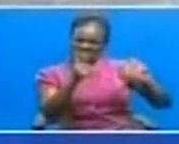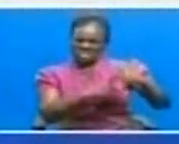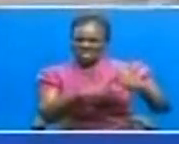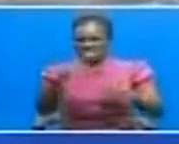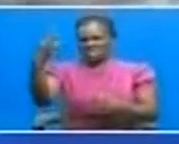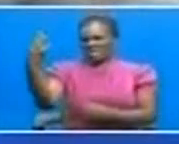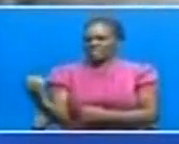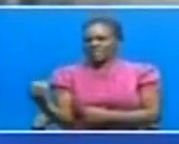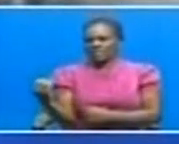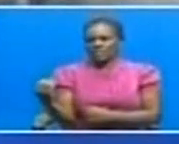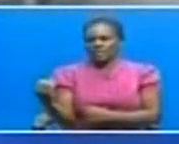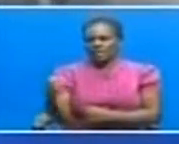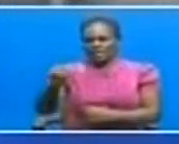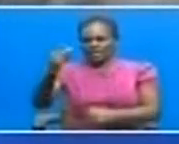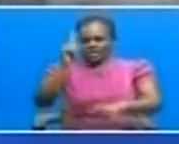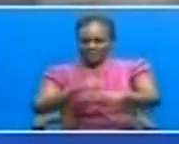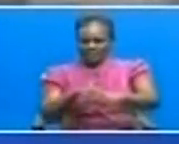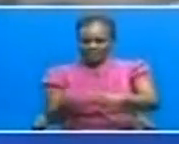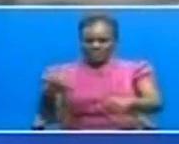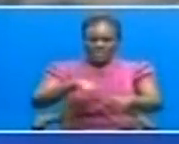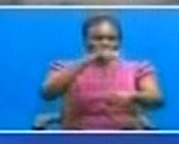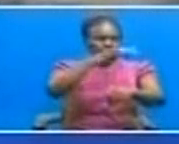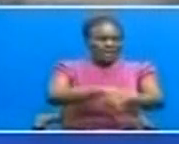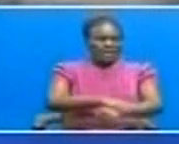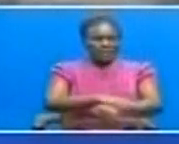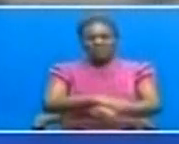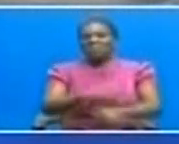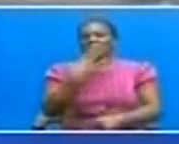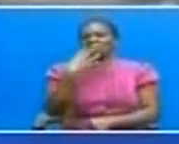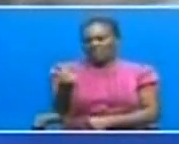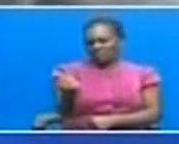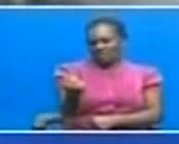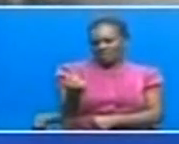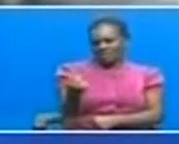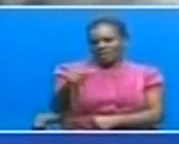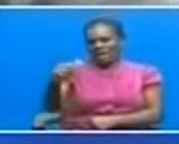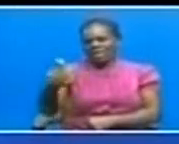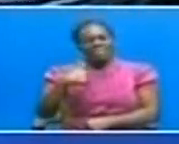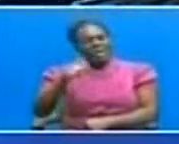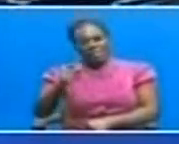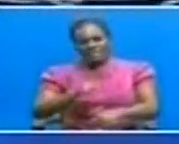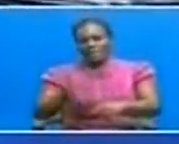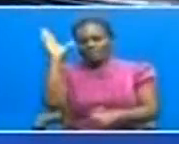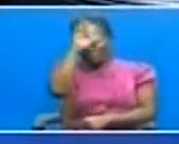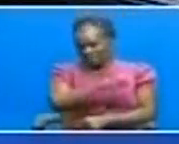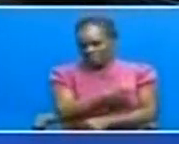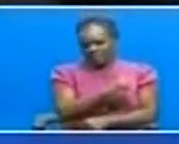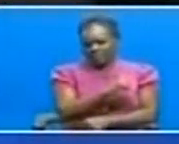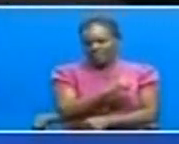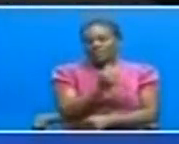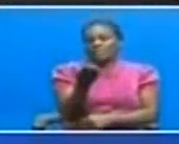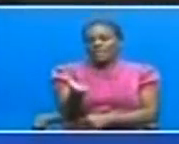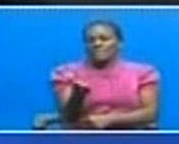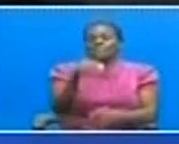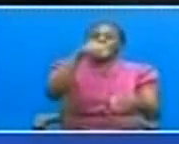6:30 hapo. Na mara nyingine nakujanga na pata maybe 500, 900, mara nyingine nakosa. And to him, that